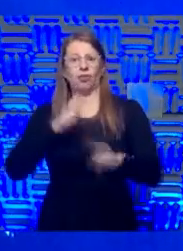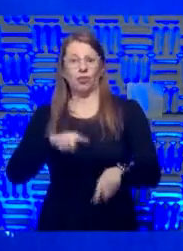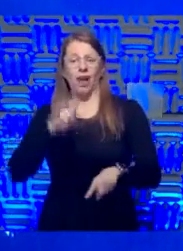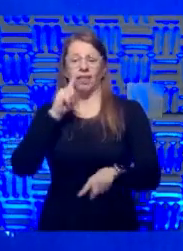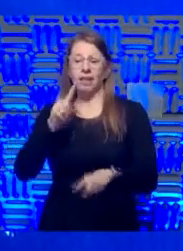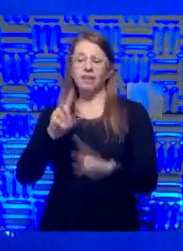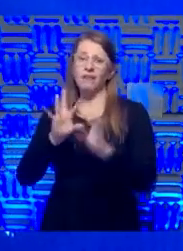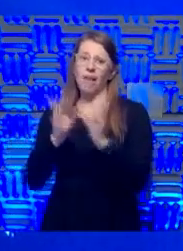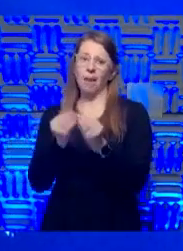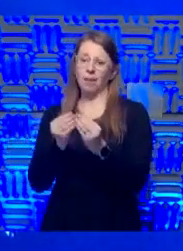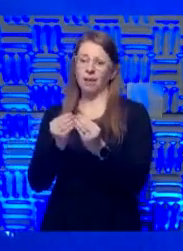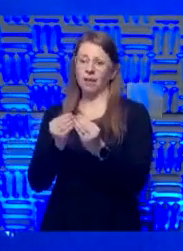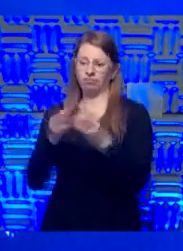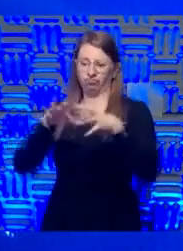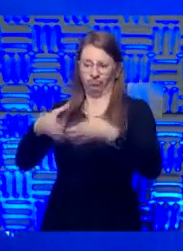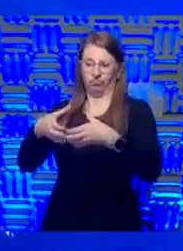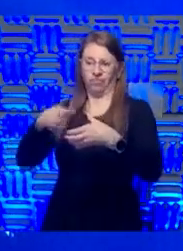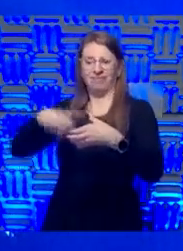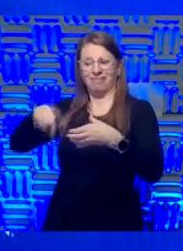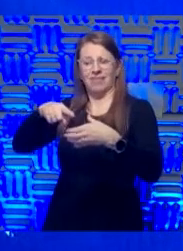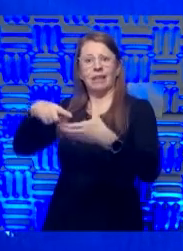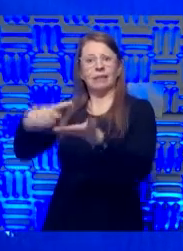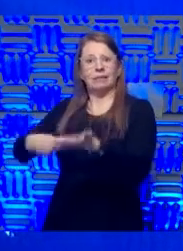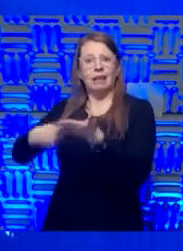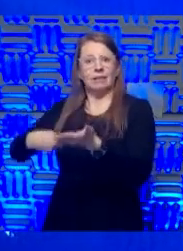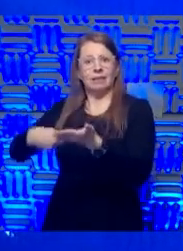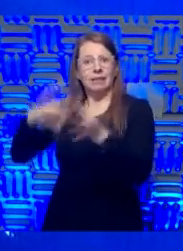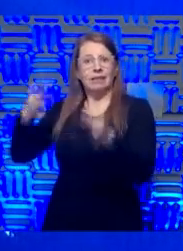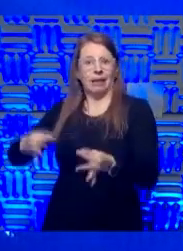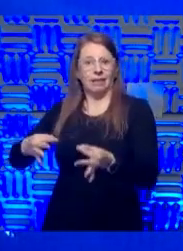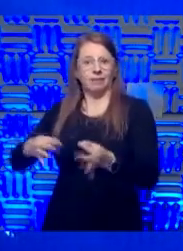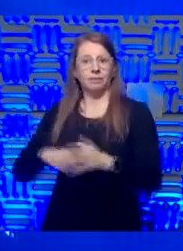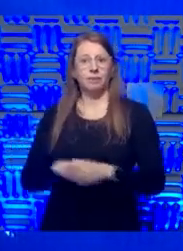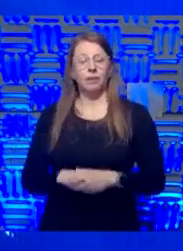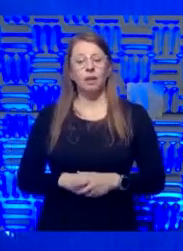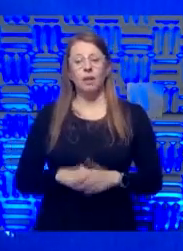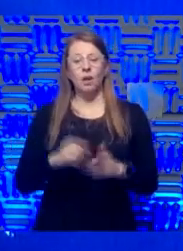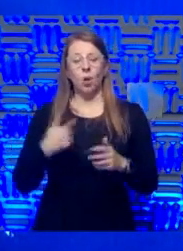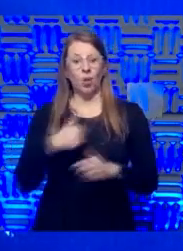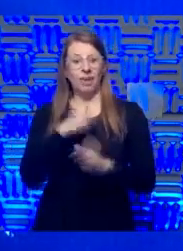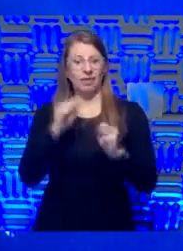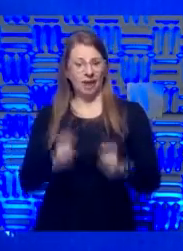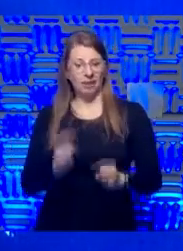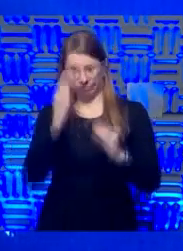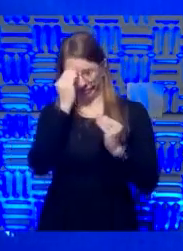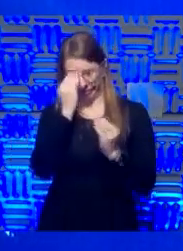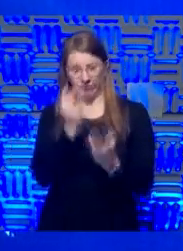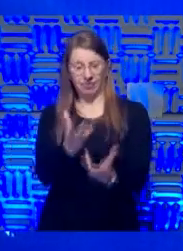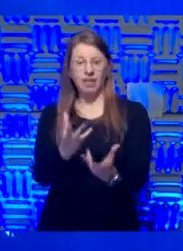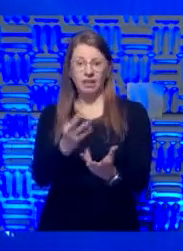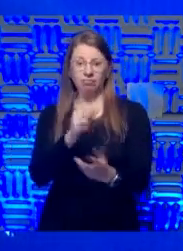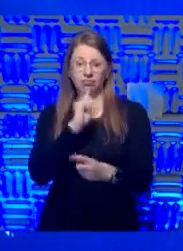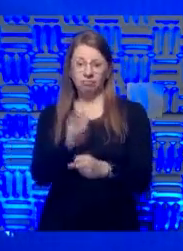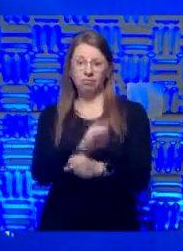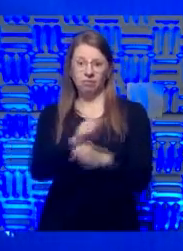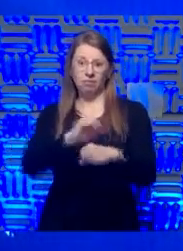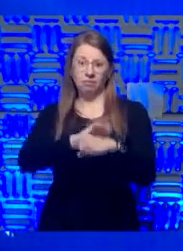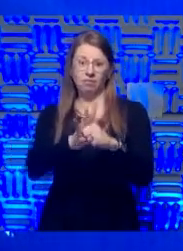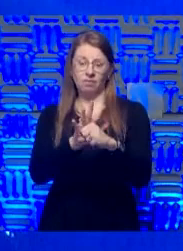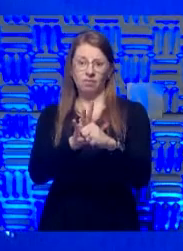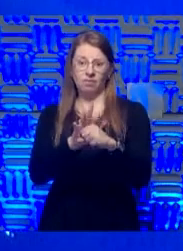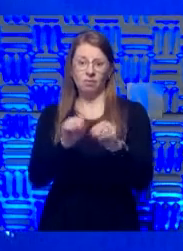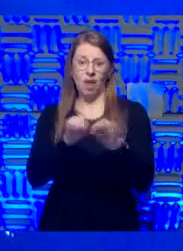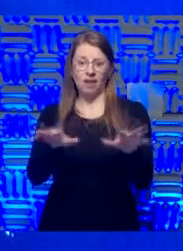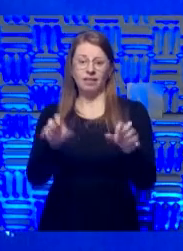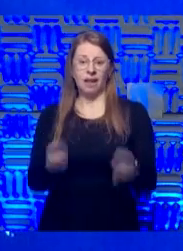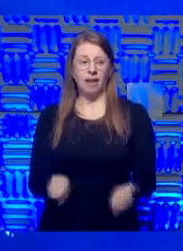personal answer. We can only outline the question for you and tell you that it's real. Ultimately, the answer is decided at home. So thanks a